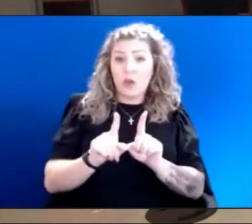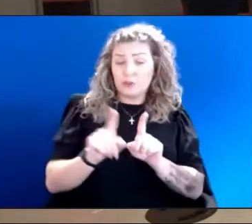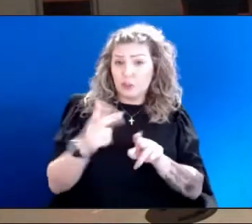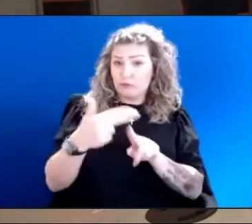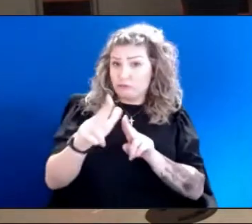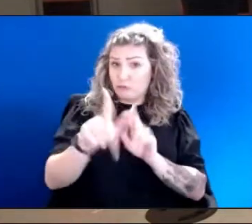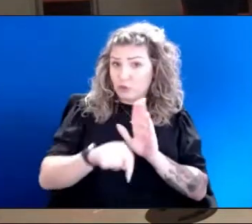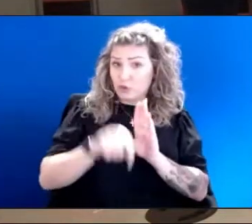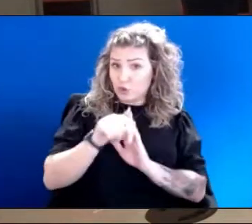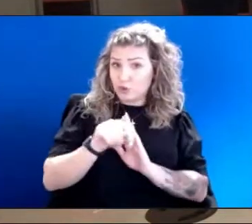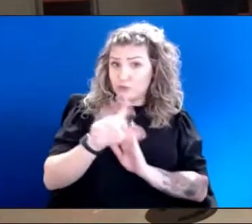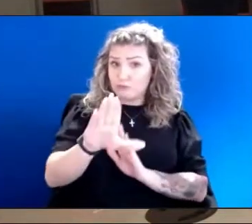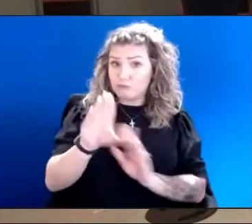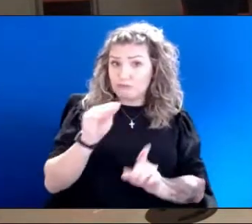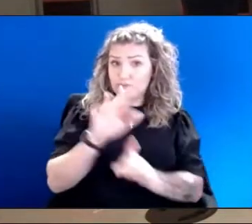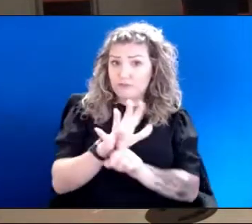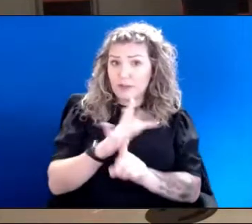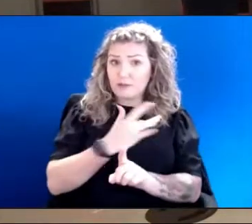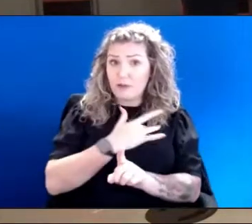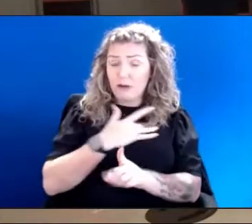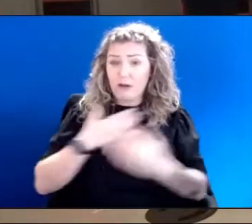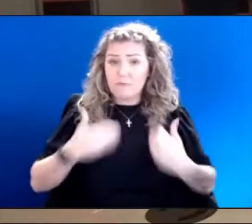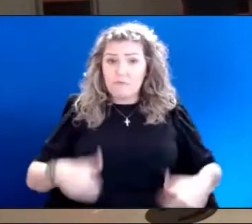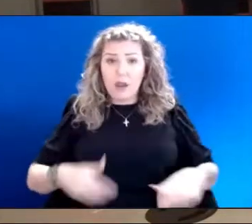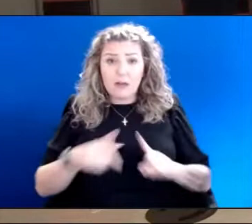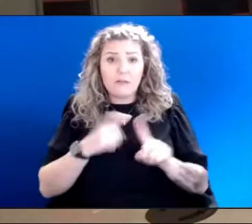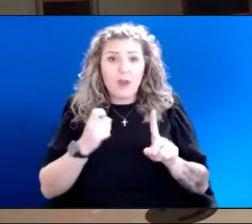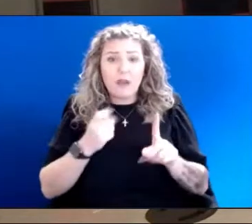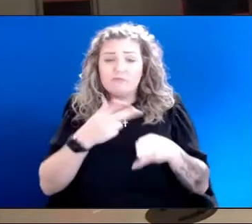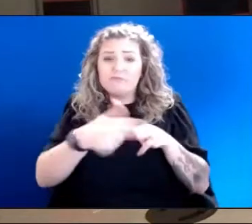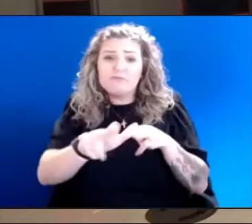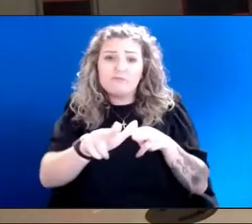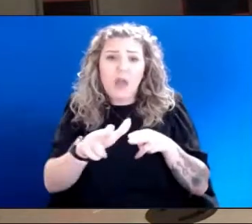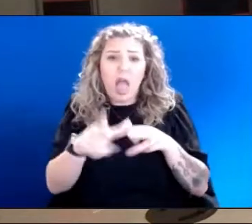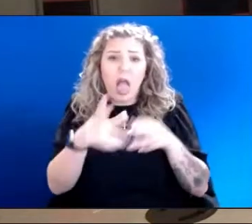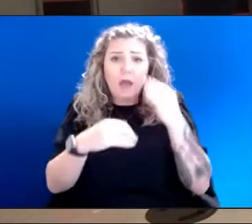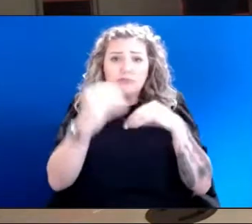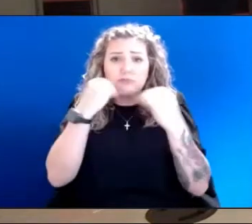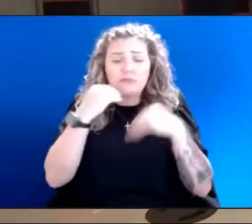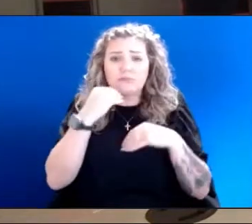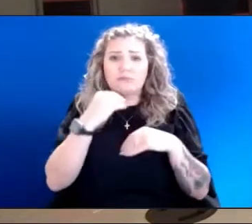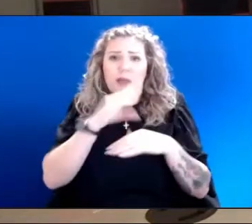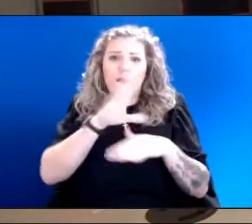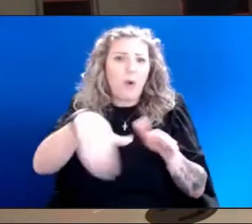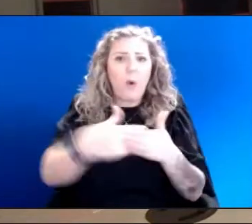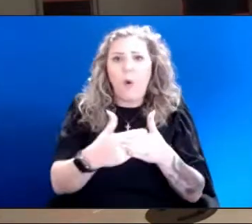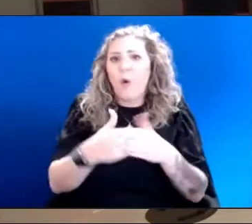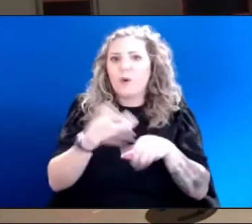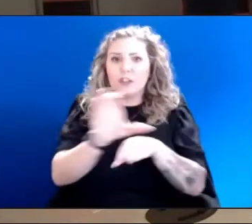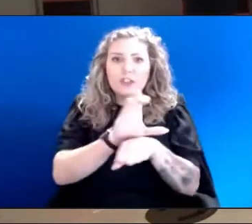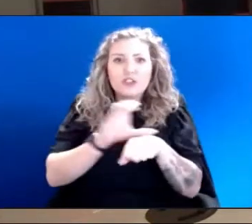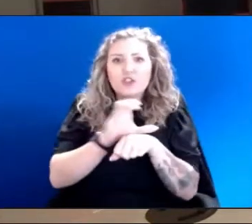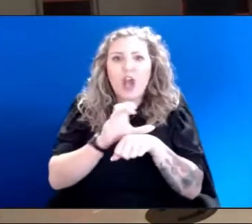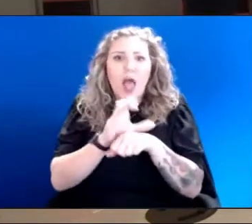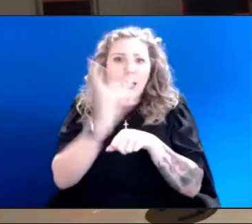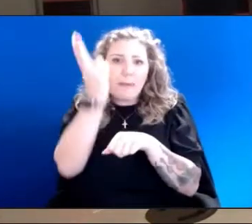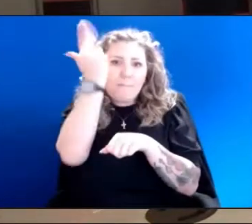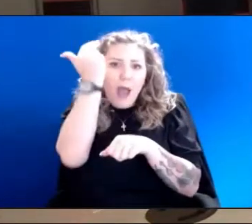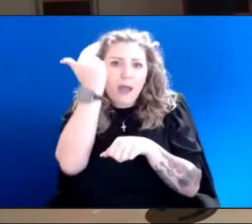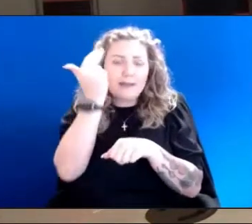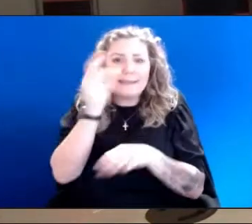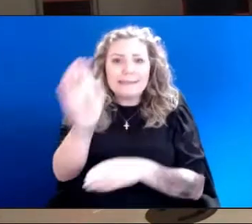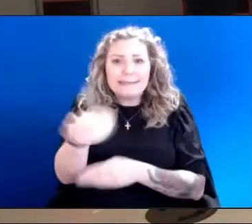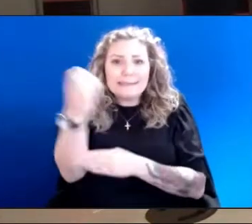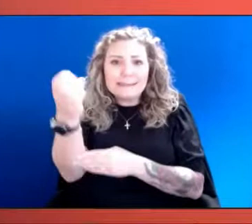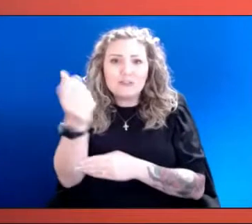your heart and your body from a brief binge on something like you eat the entire chocolate bunny on Easter or that whole bag of chips in one